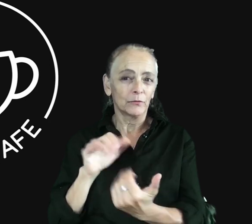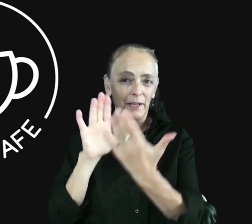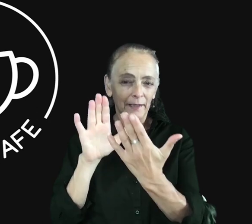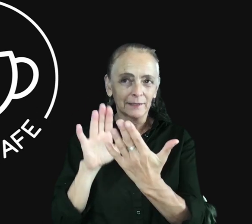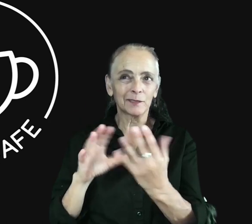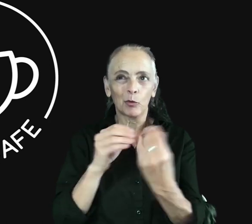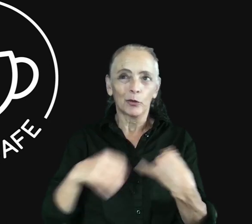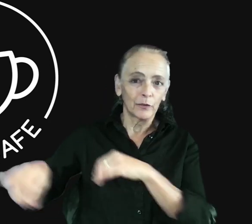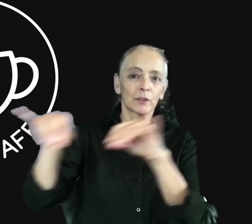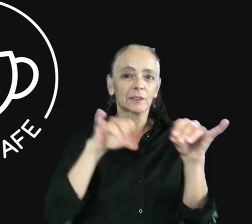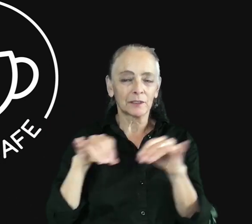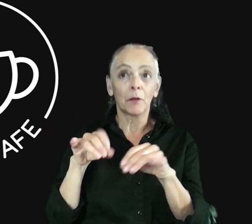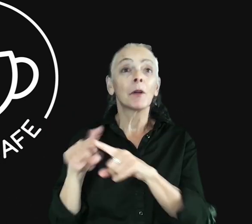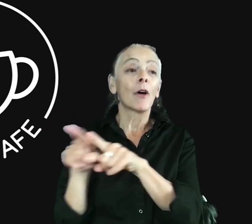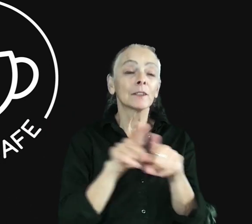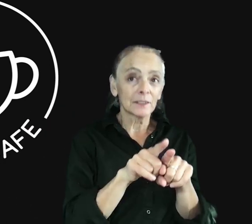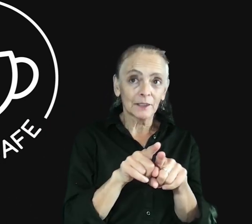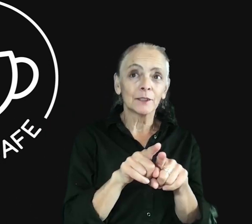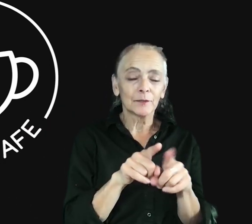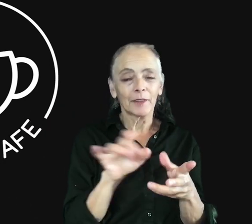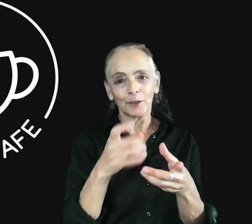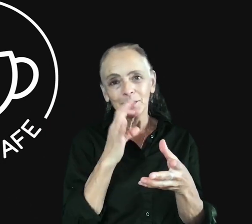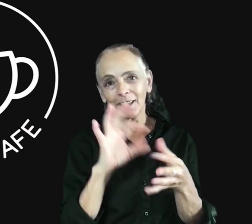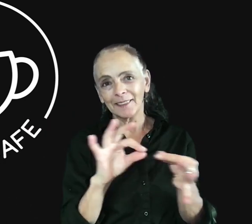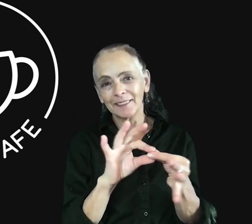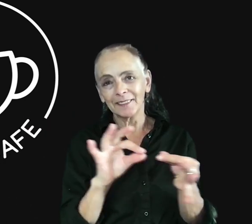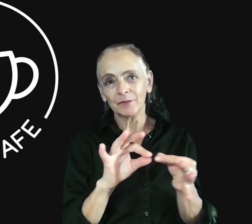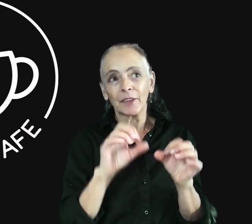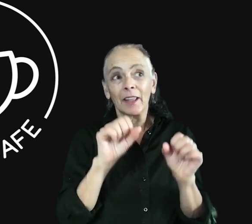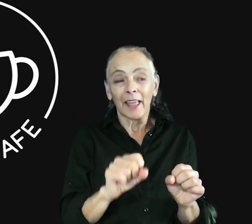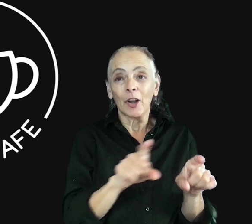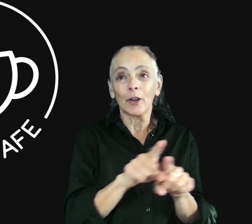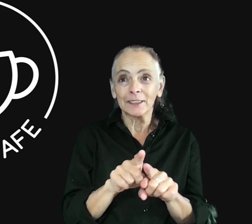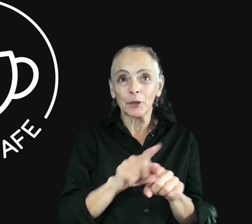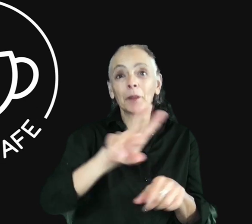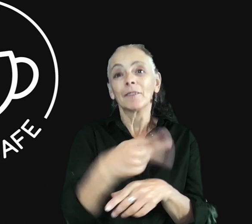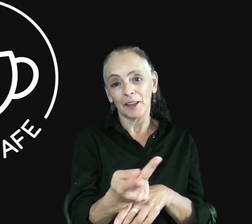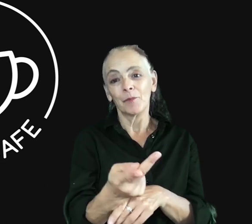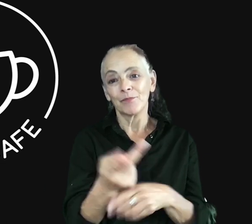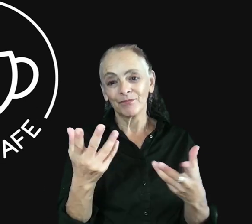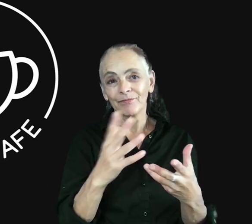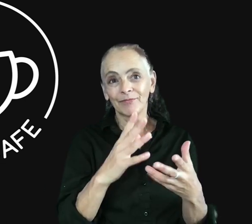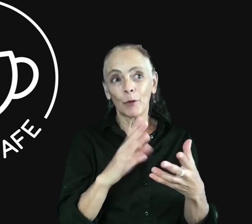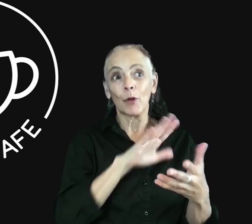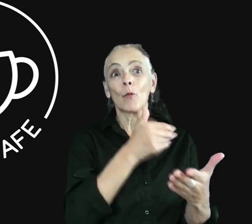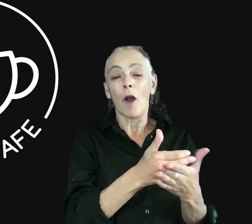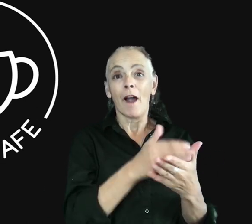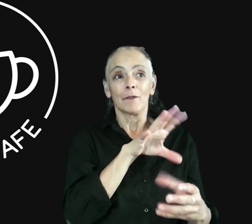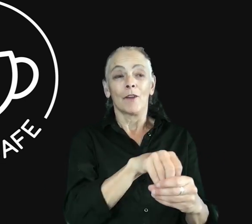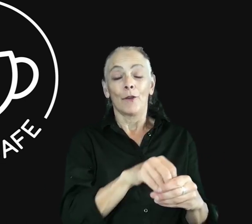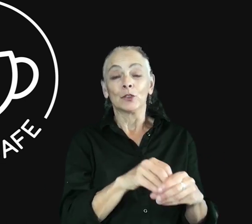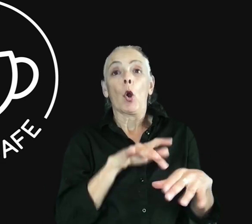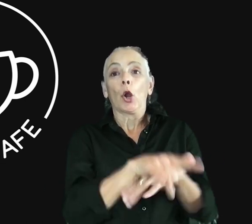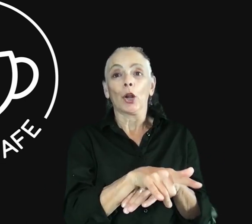more universal way but it also like you said it can be reflected on the flip side of coming in so early if